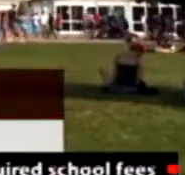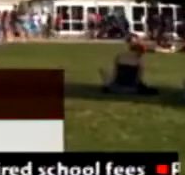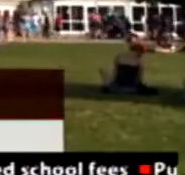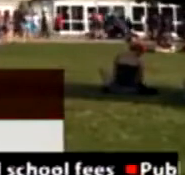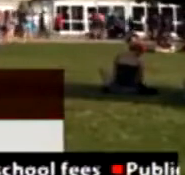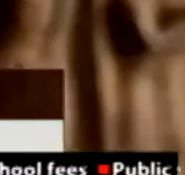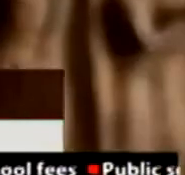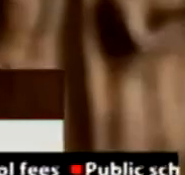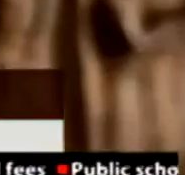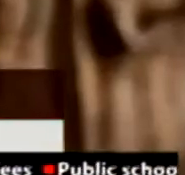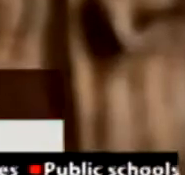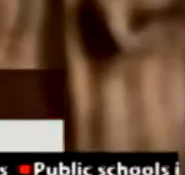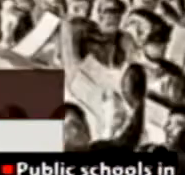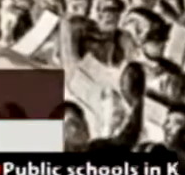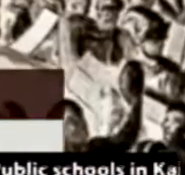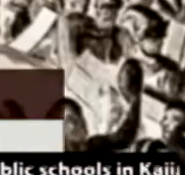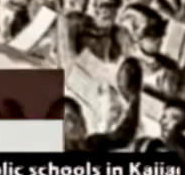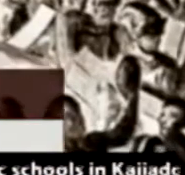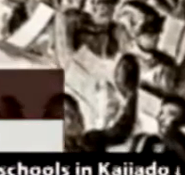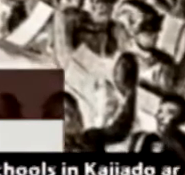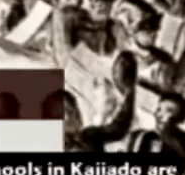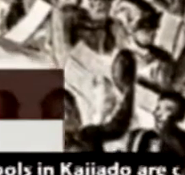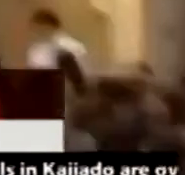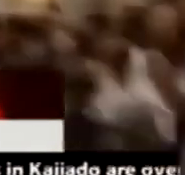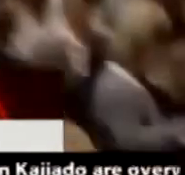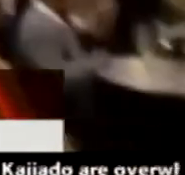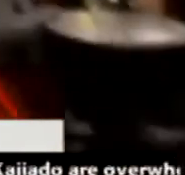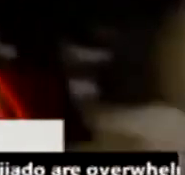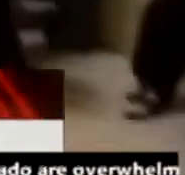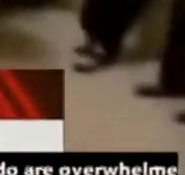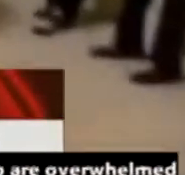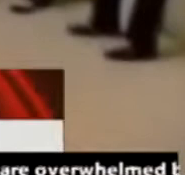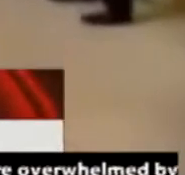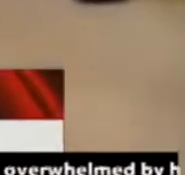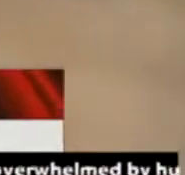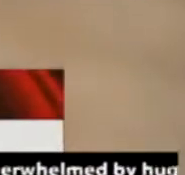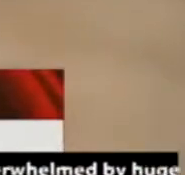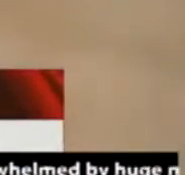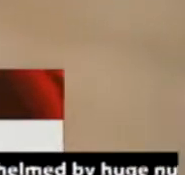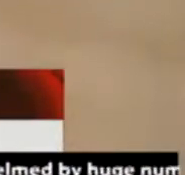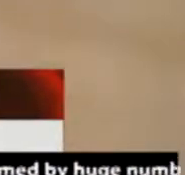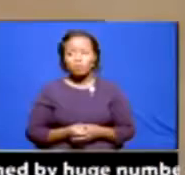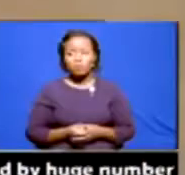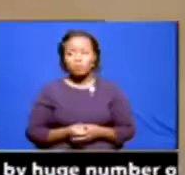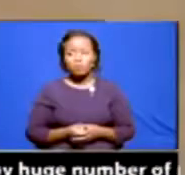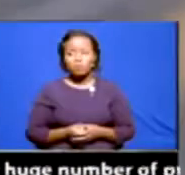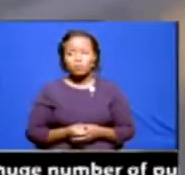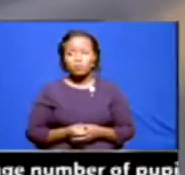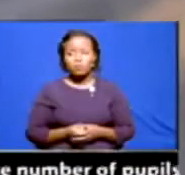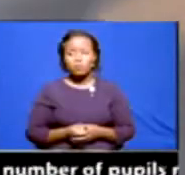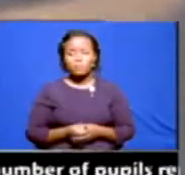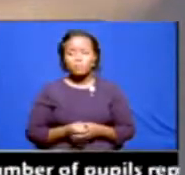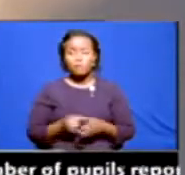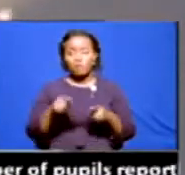museums and art galleries are set to return 7,000 or more items taken from the Benin Kingdom in a move that experts say will make the country a leader